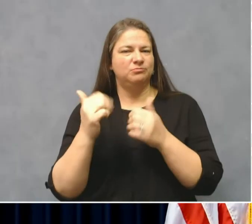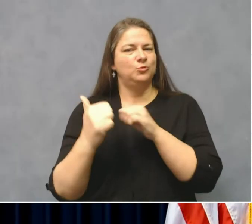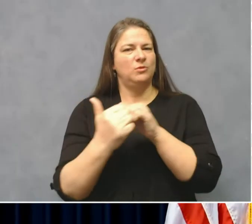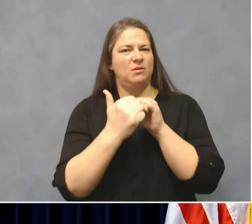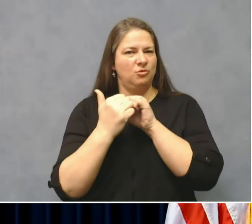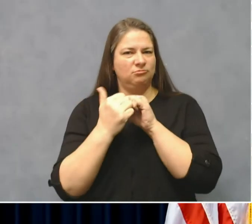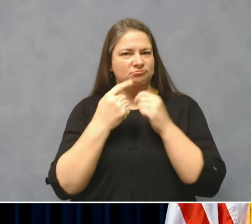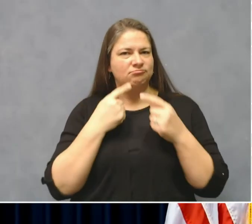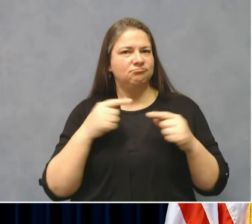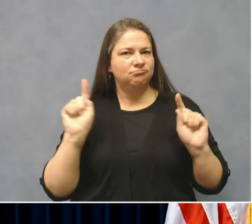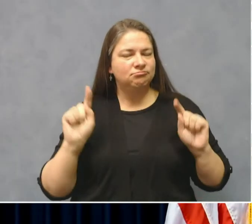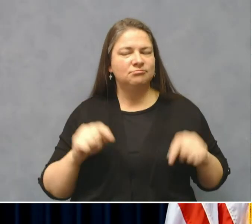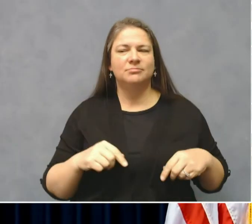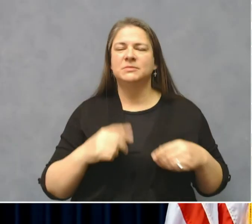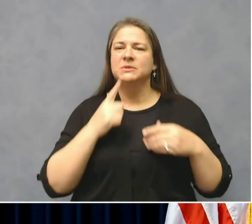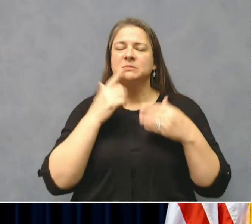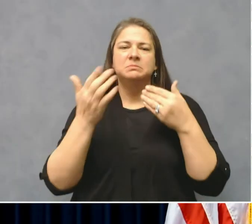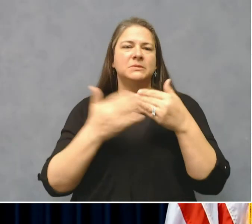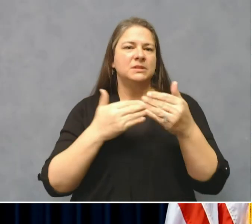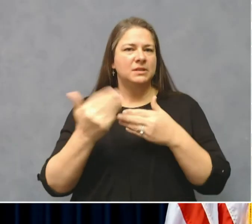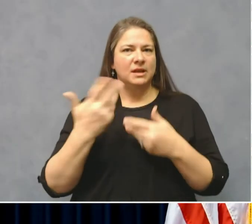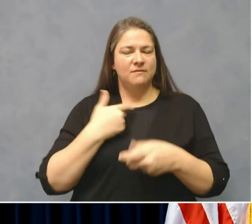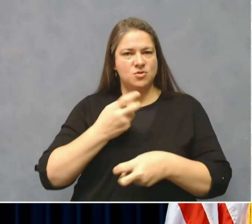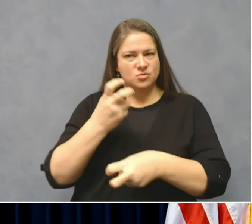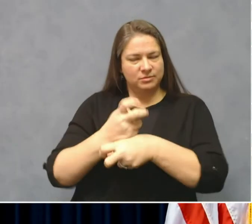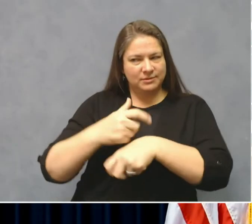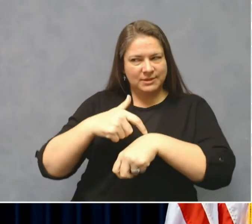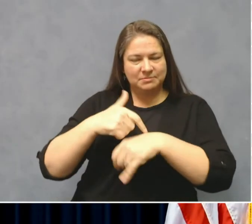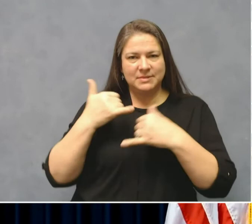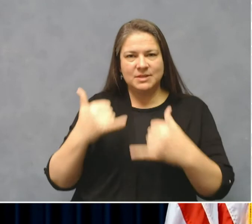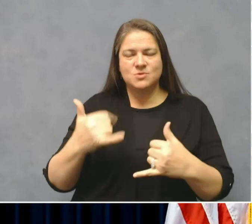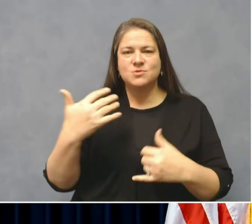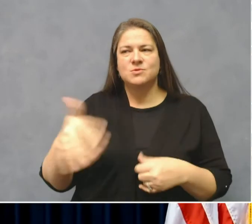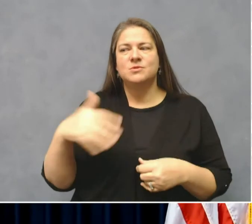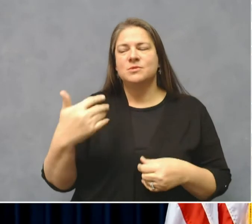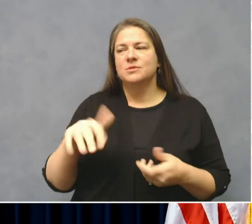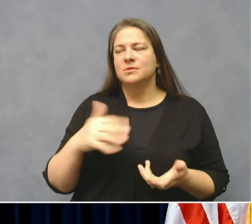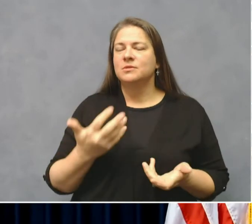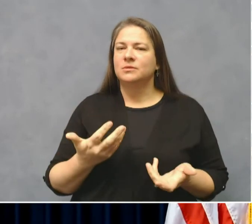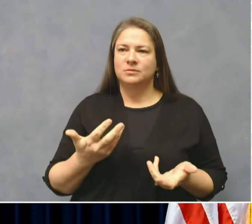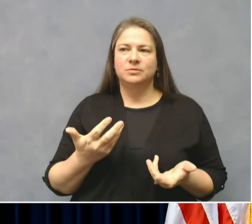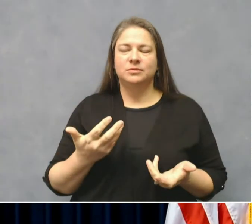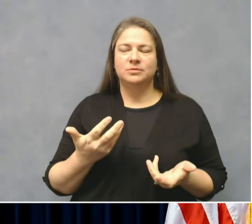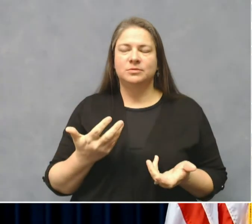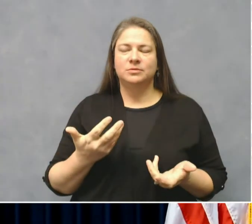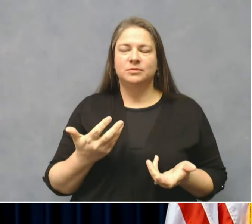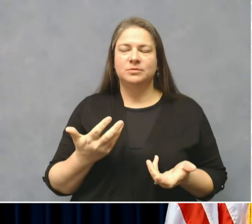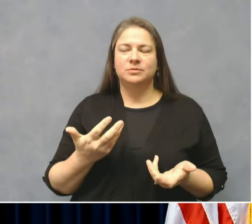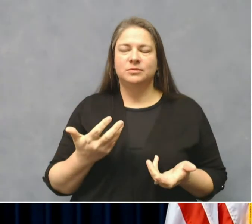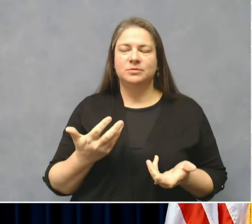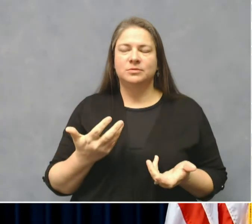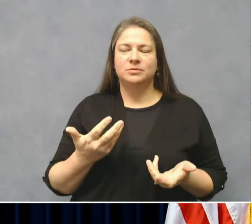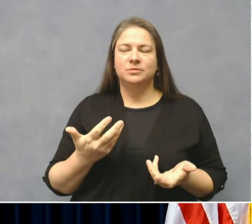facing some of the most difficult times and some of the largest number of positive cases